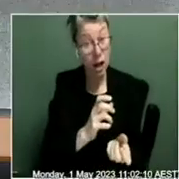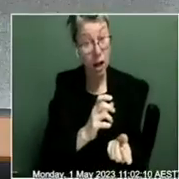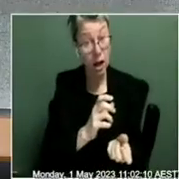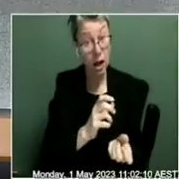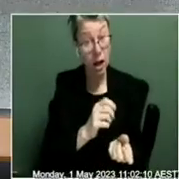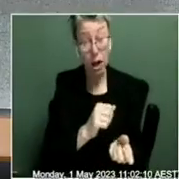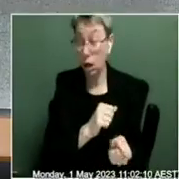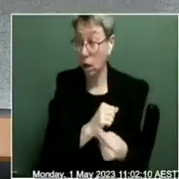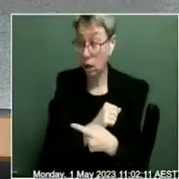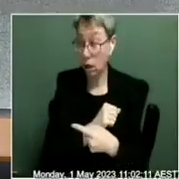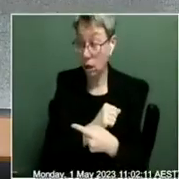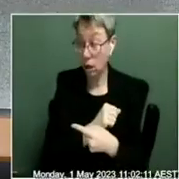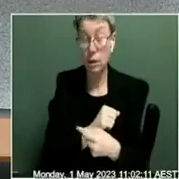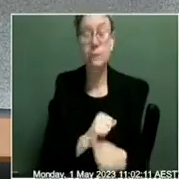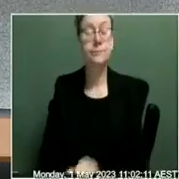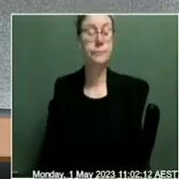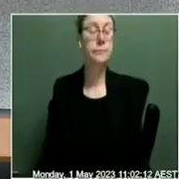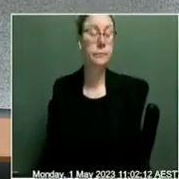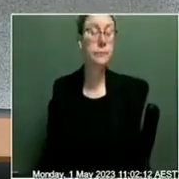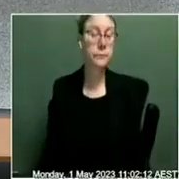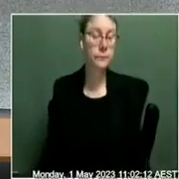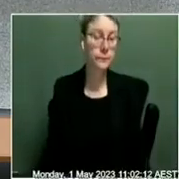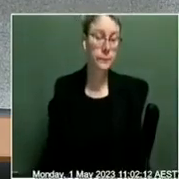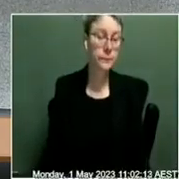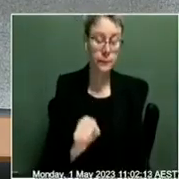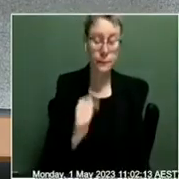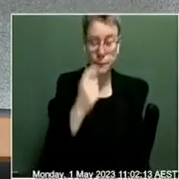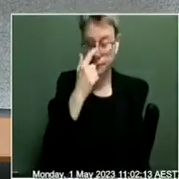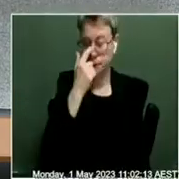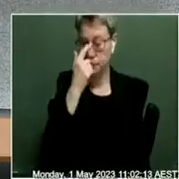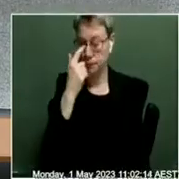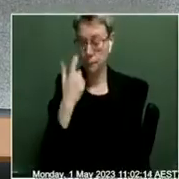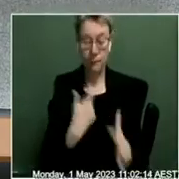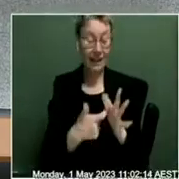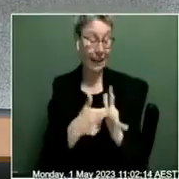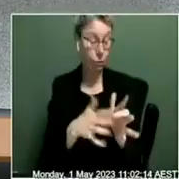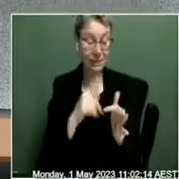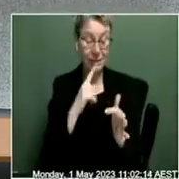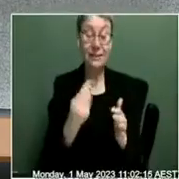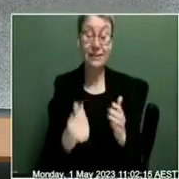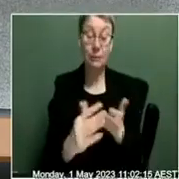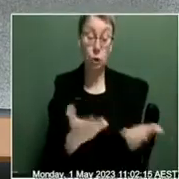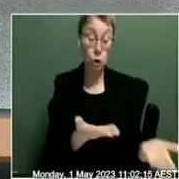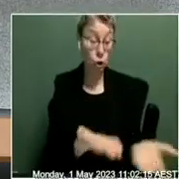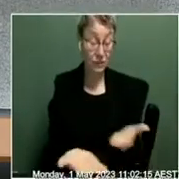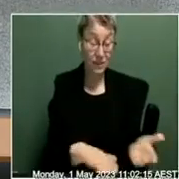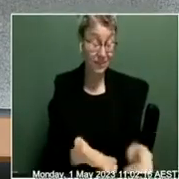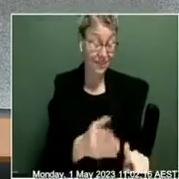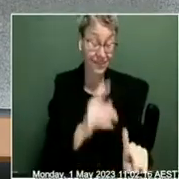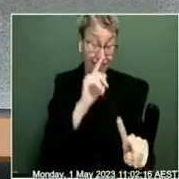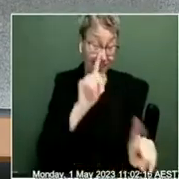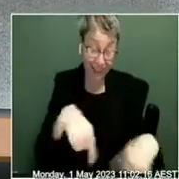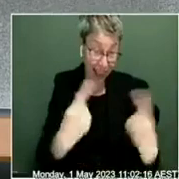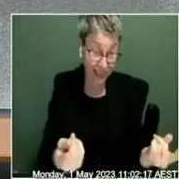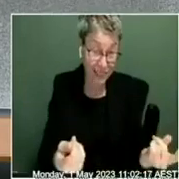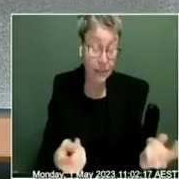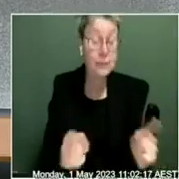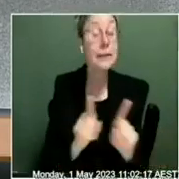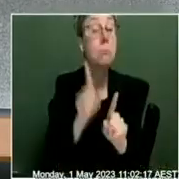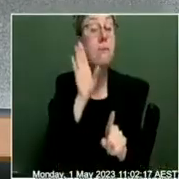about some of the workforce challenges, so that you could provide more resourcing and more funding to those community